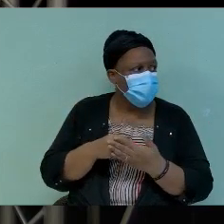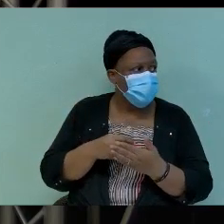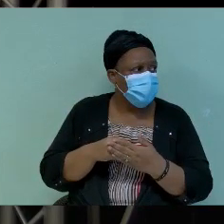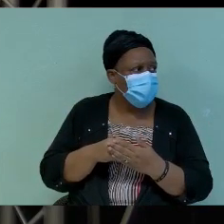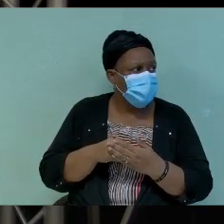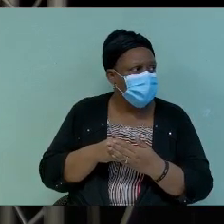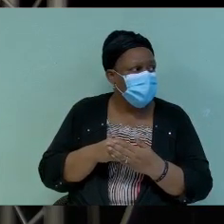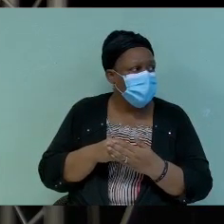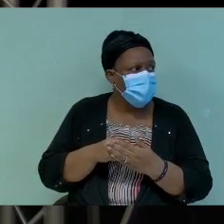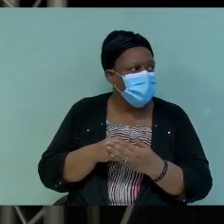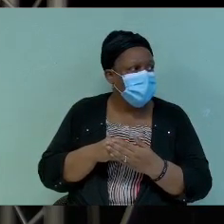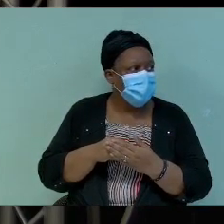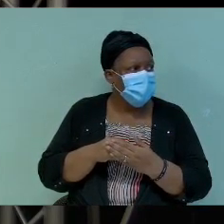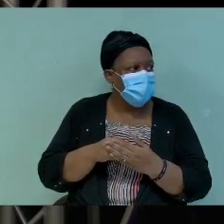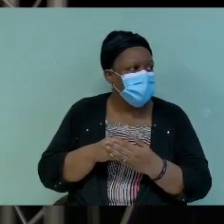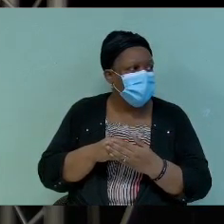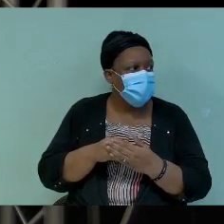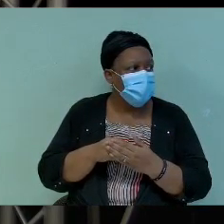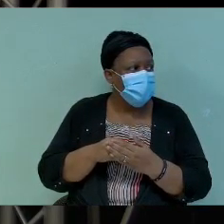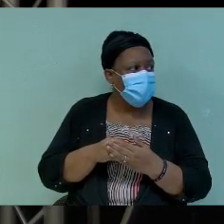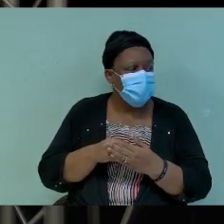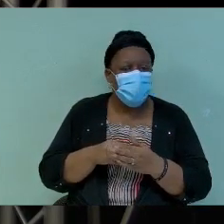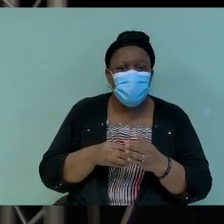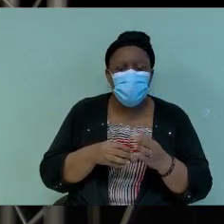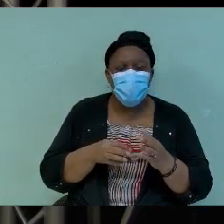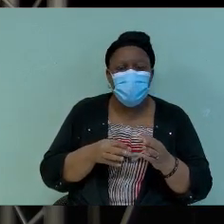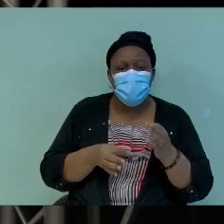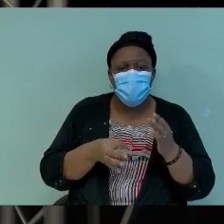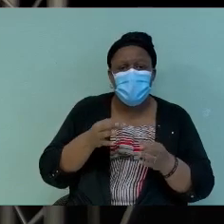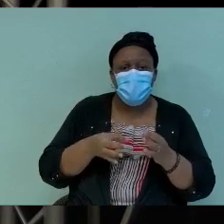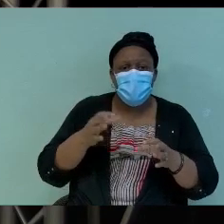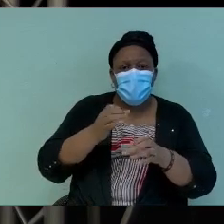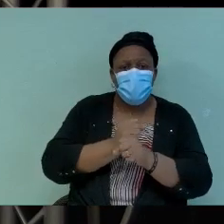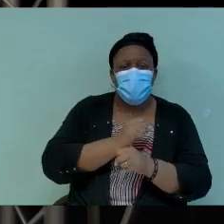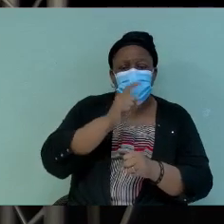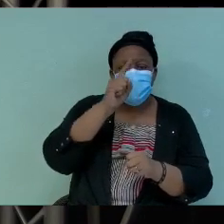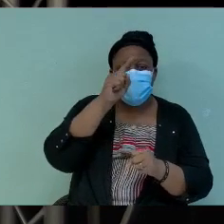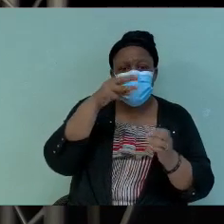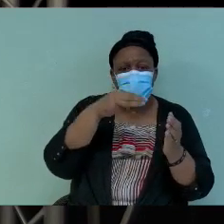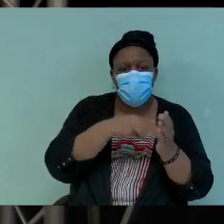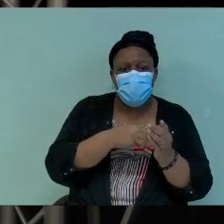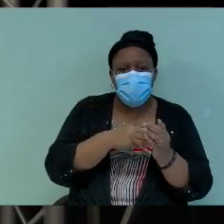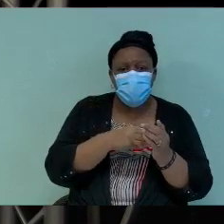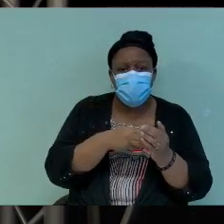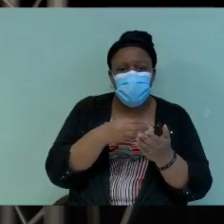in supplying food for themselves and their families?